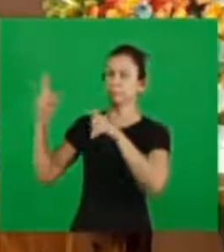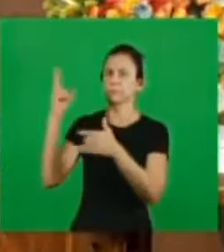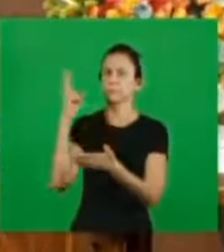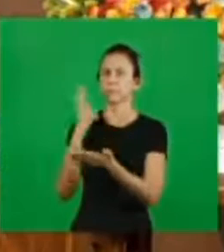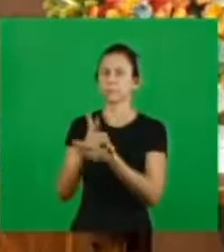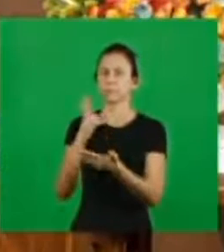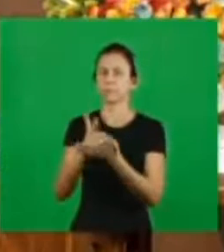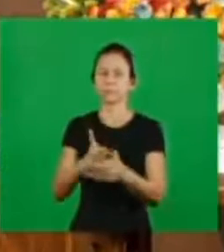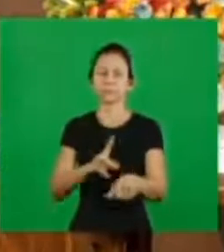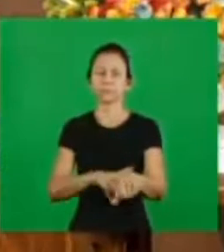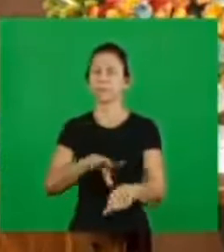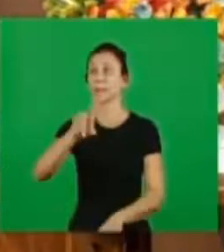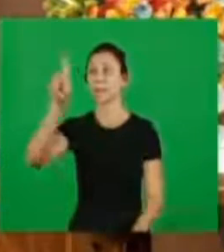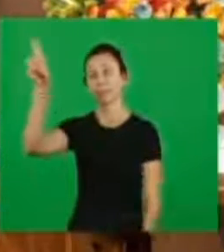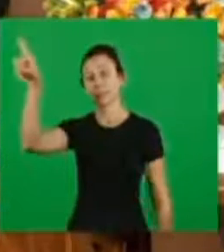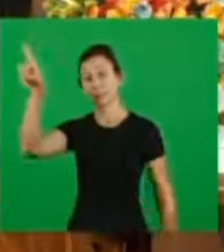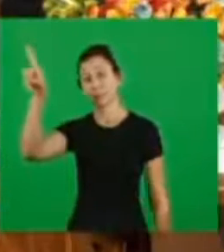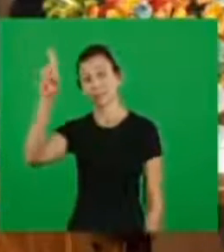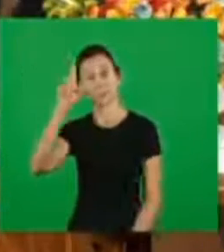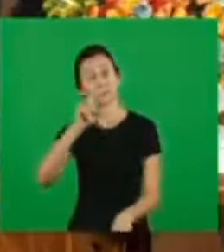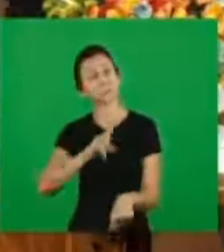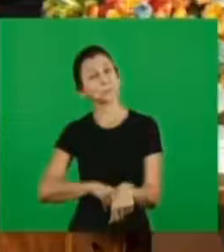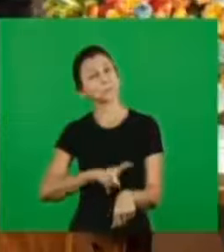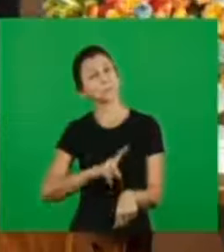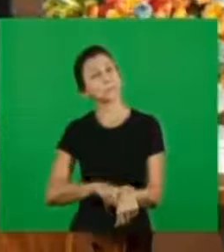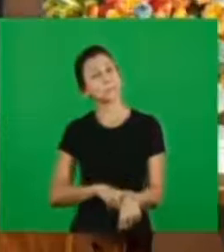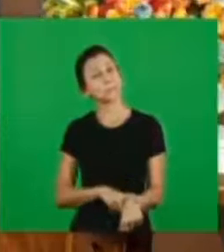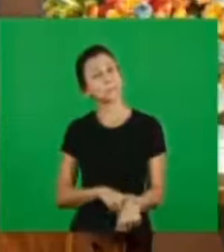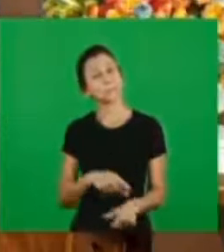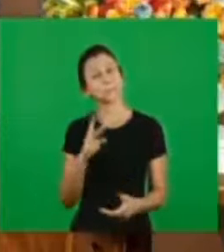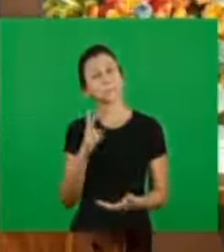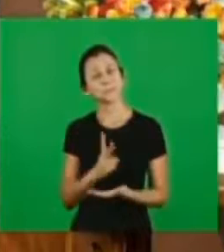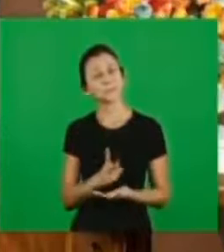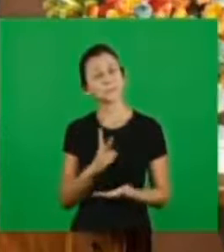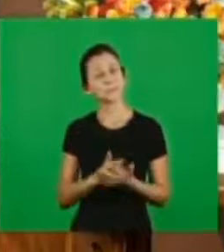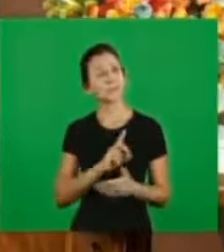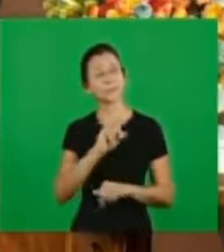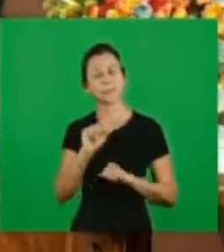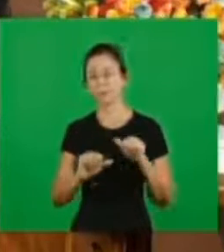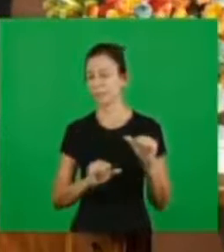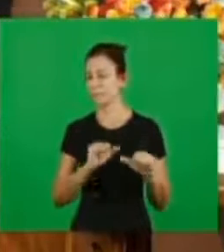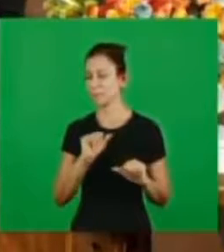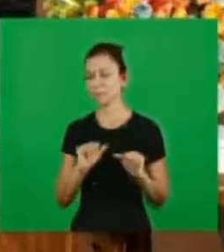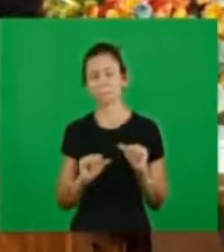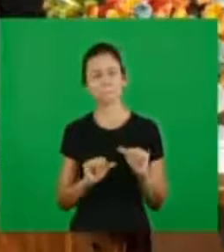because for God, the time is in the light.